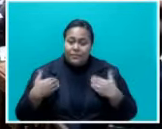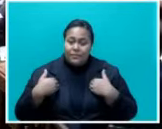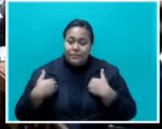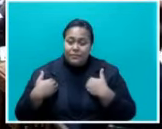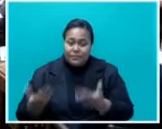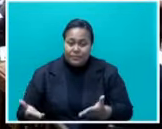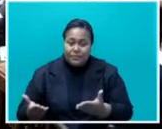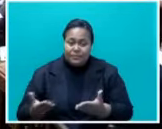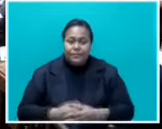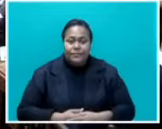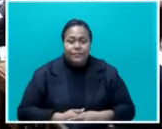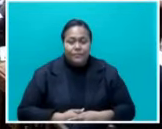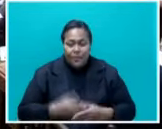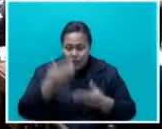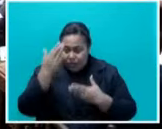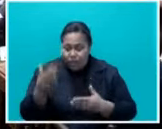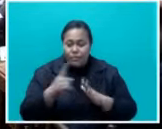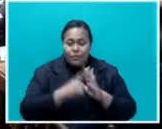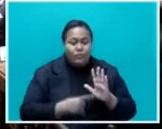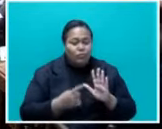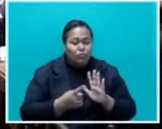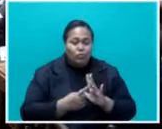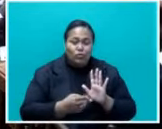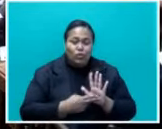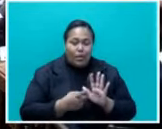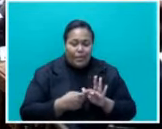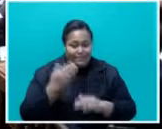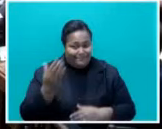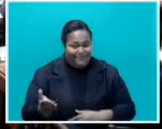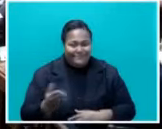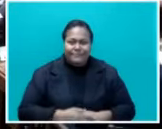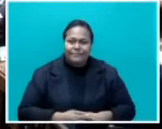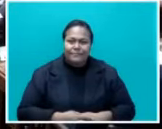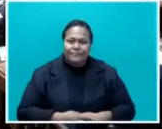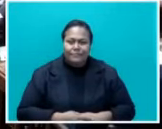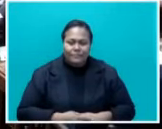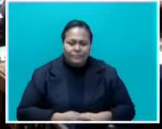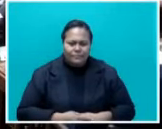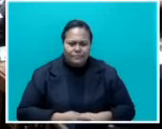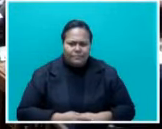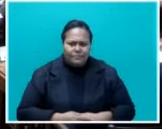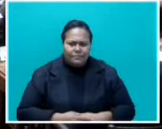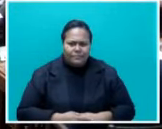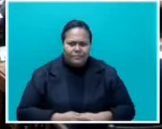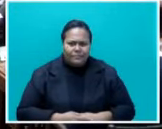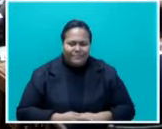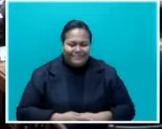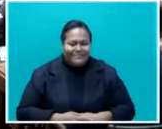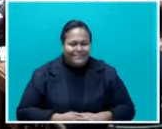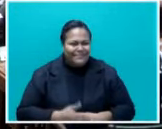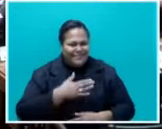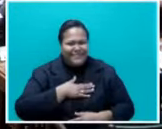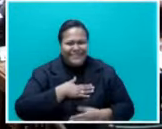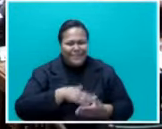John Samate. You have the floor. Mr. Speaker, I'll just defer to the right of reply from the AG.